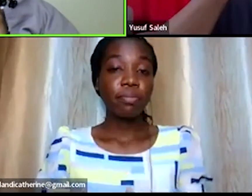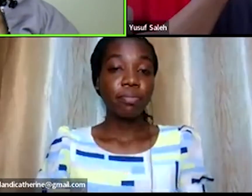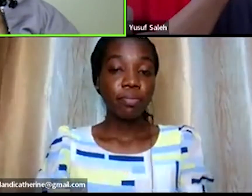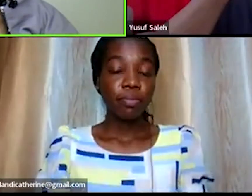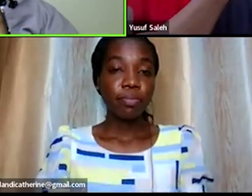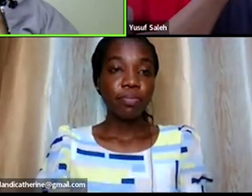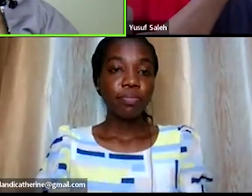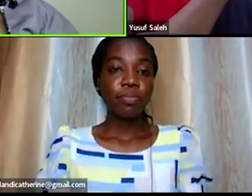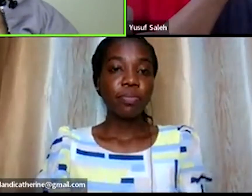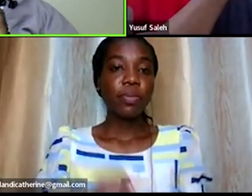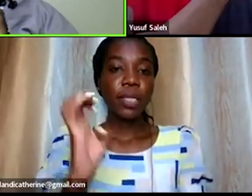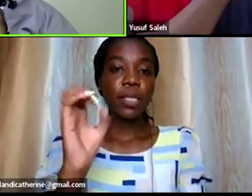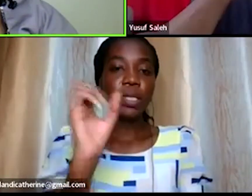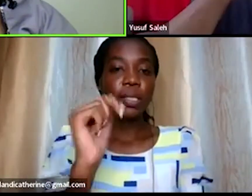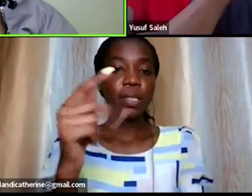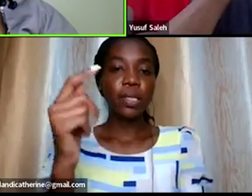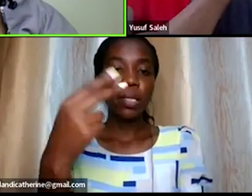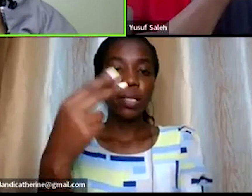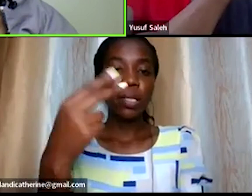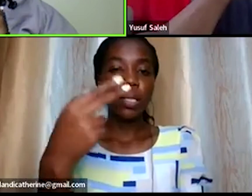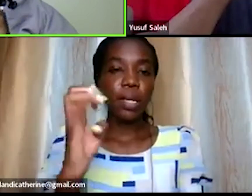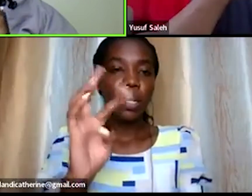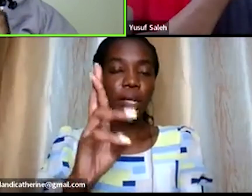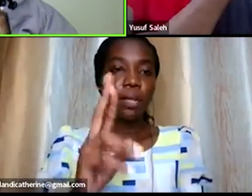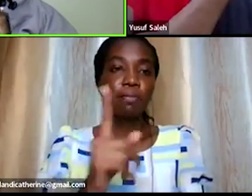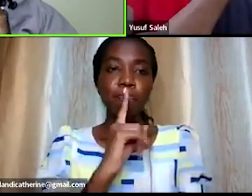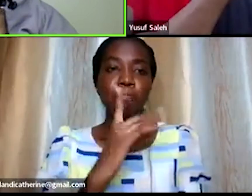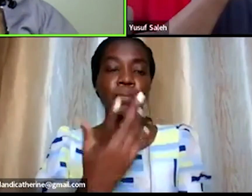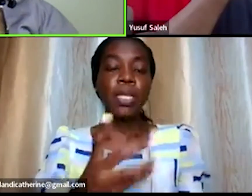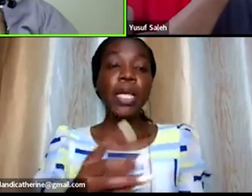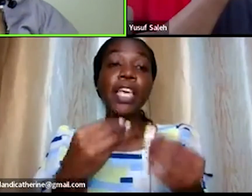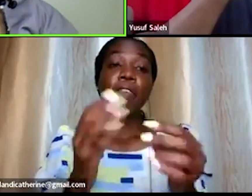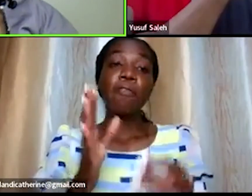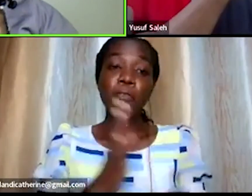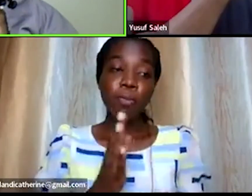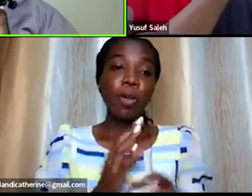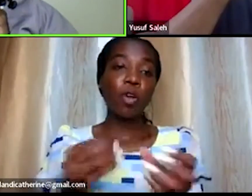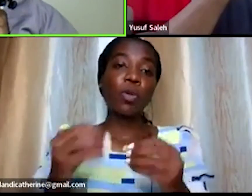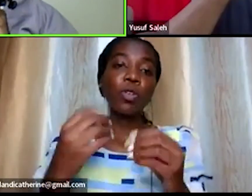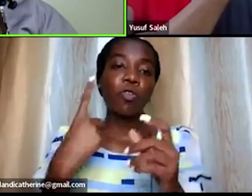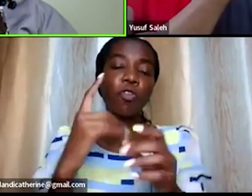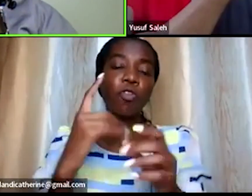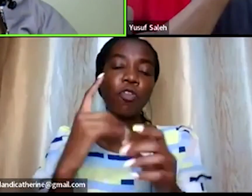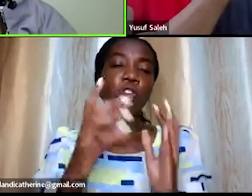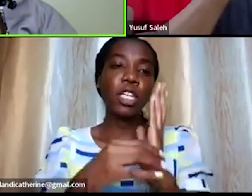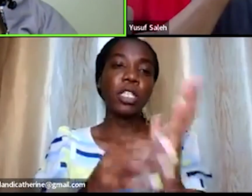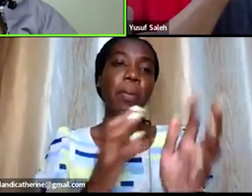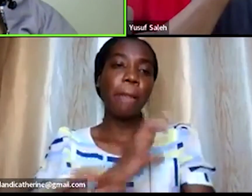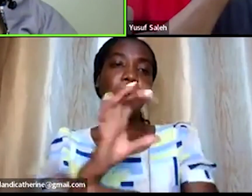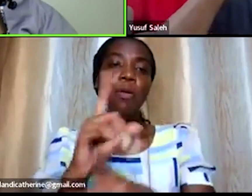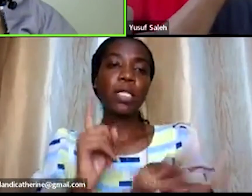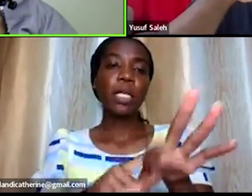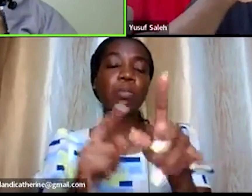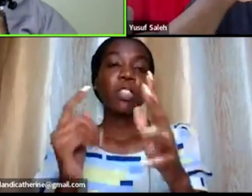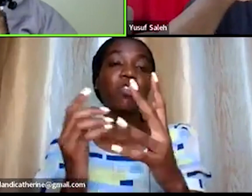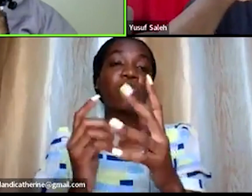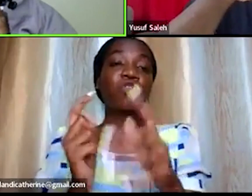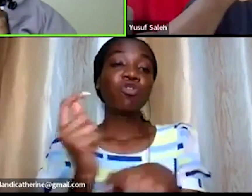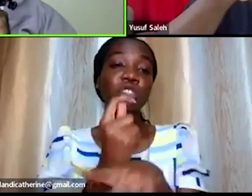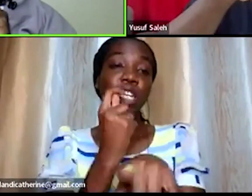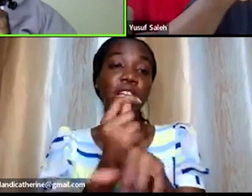Esther Kangada says, give women opportunities in leadership, empower them through training. Most